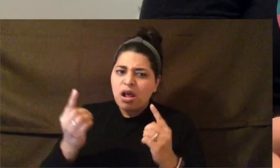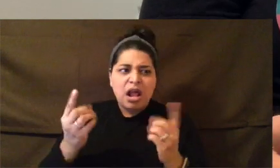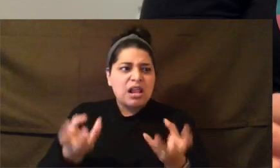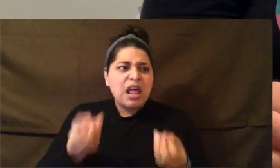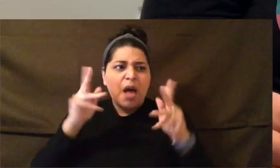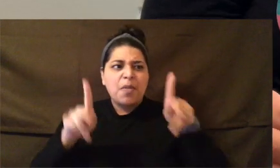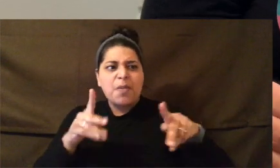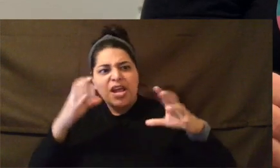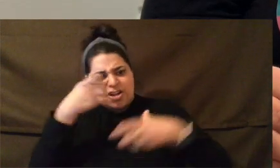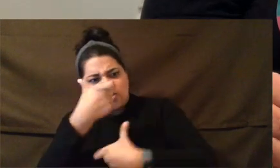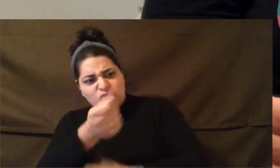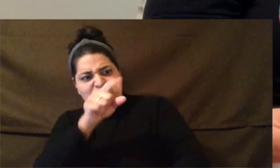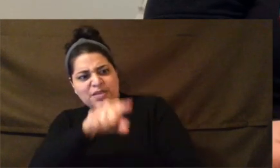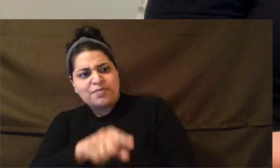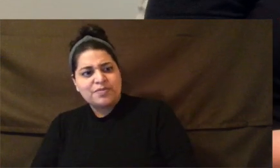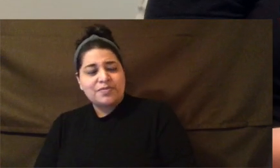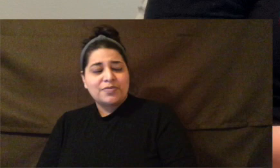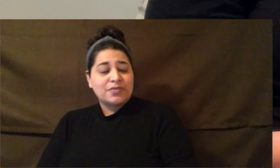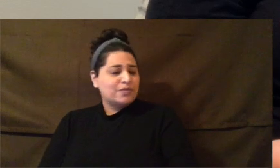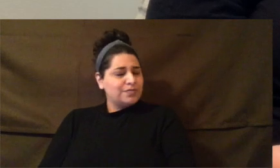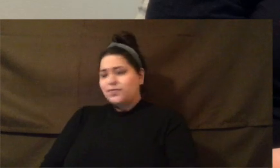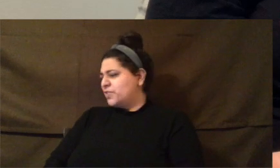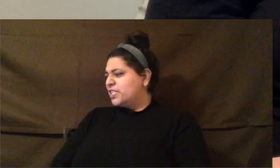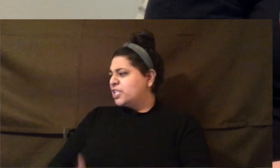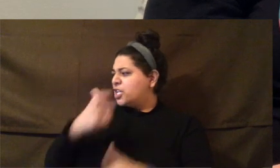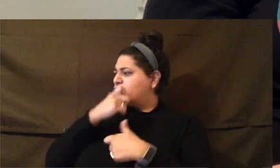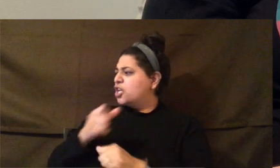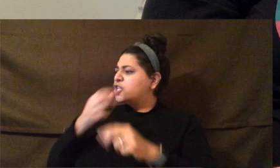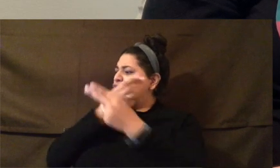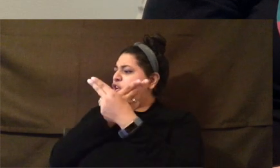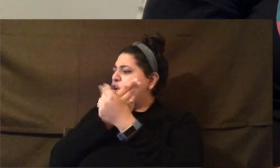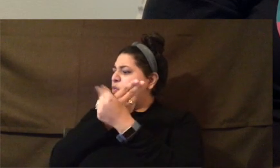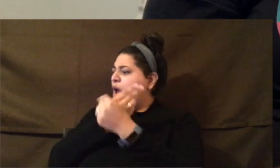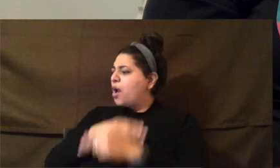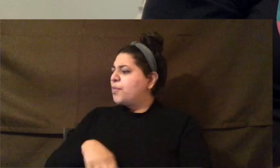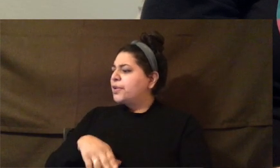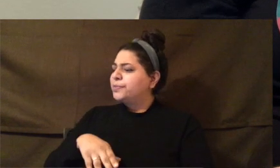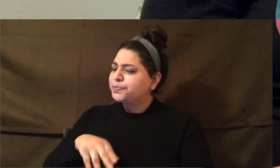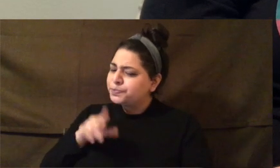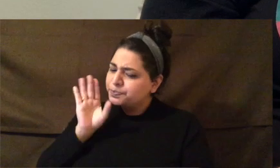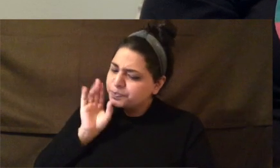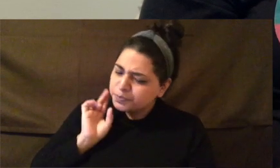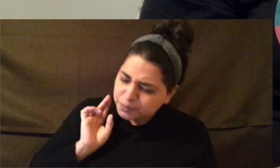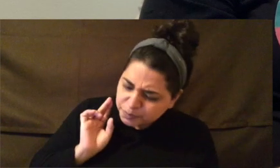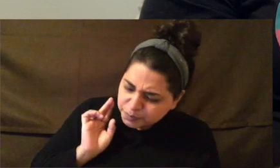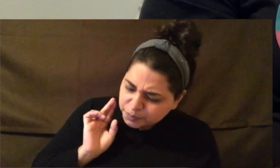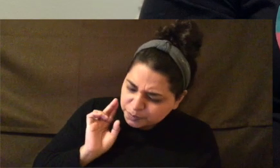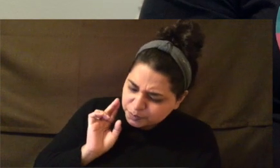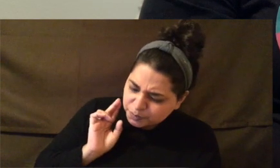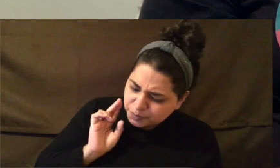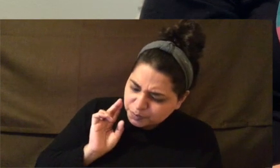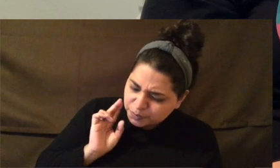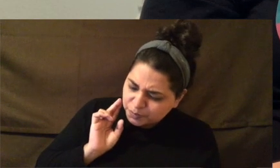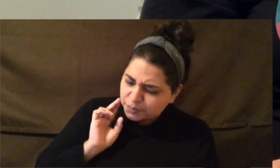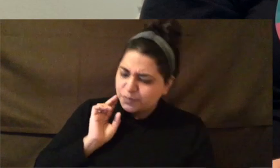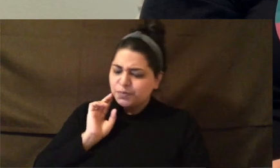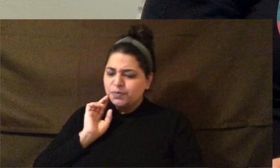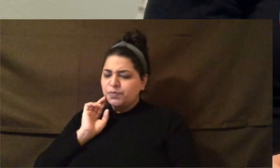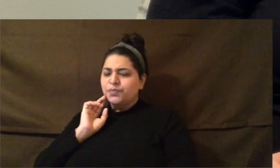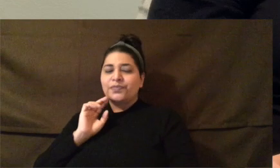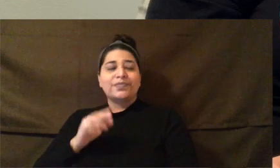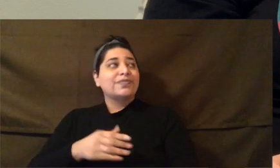a singular rabbit," said an elderly lady with 3 strings of pearls wrapped around her neck. She bent down to look more closely at